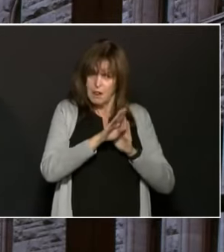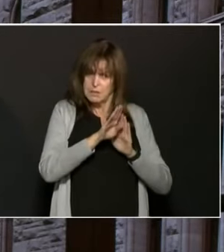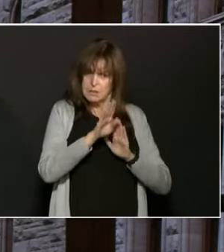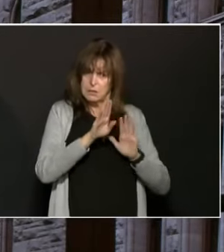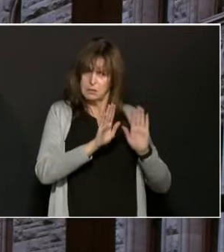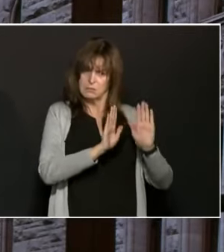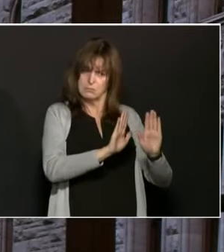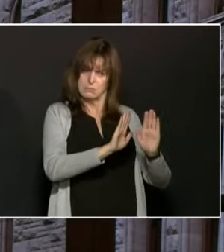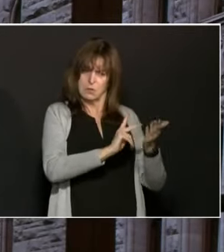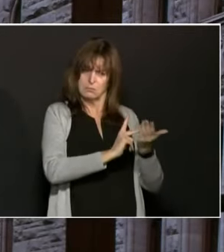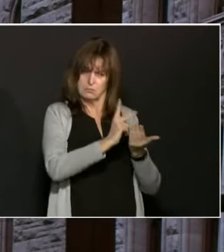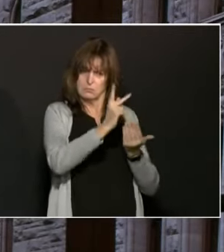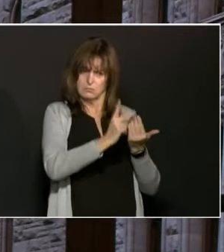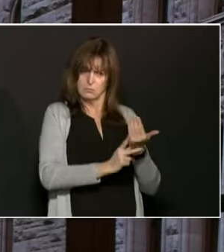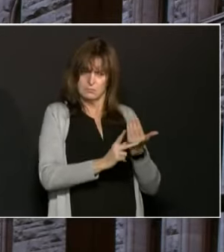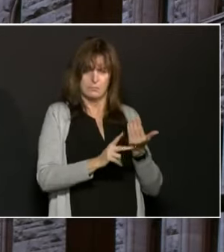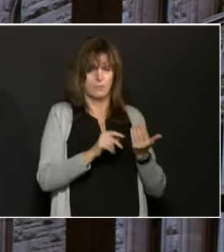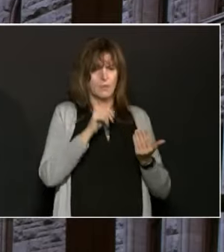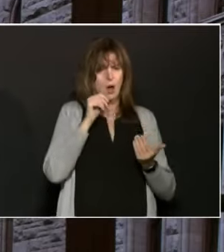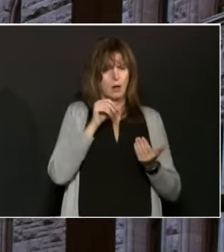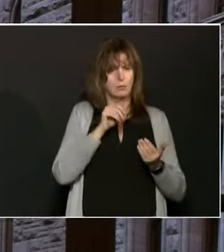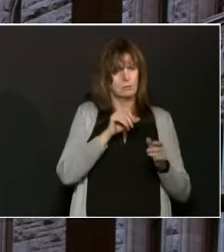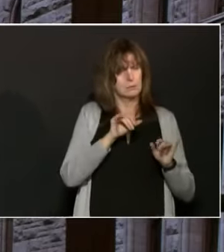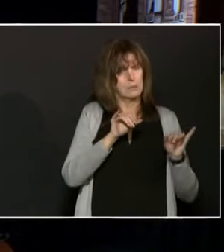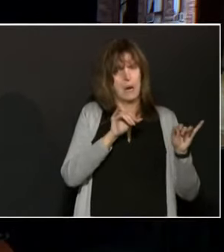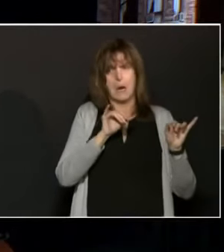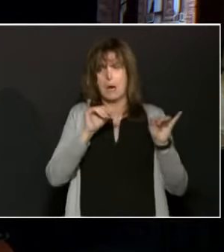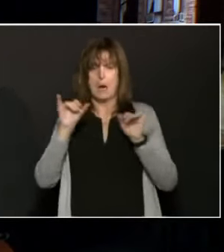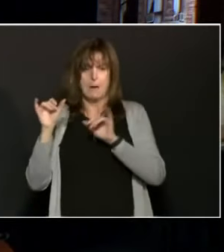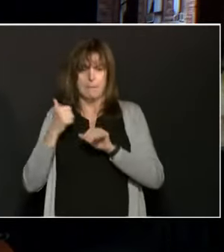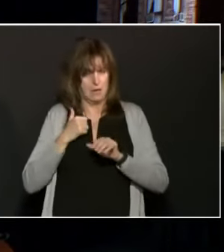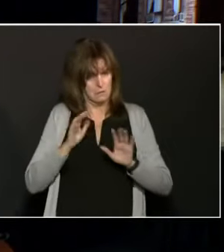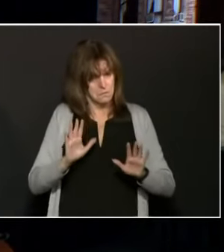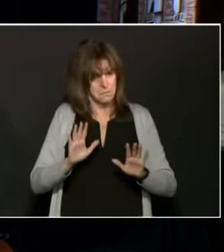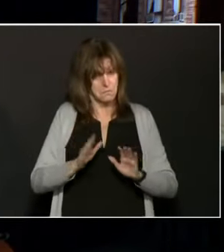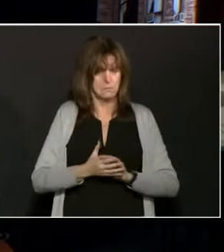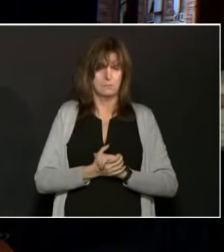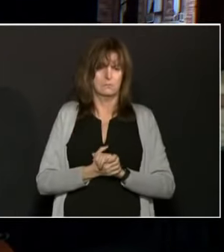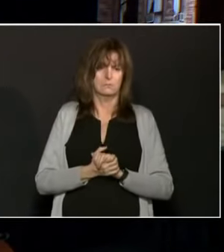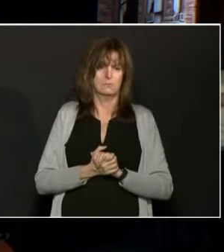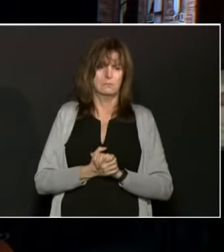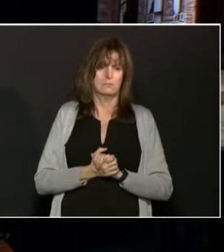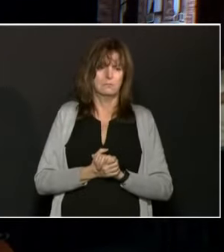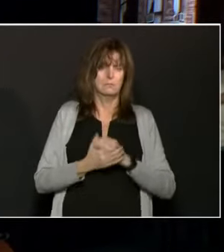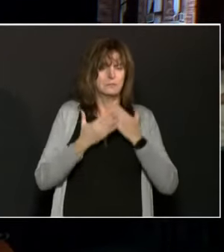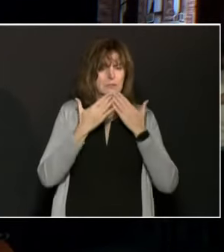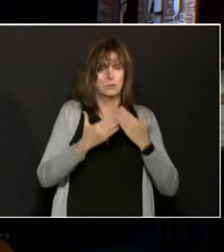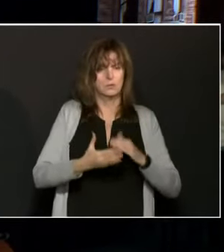in that way. Okay, thanks everyone.